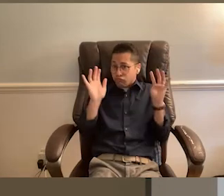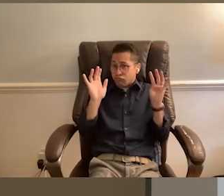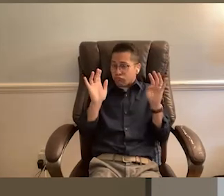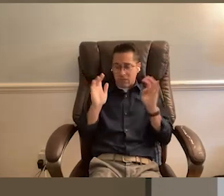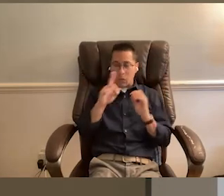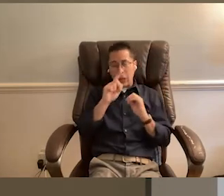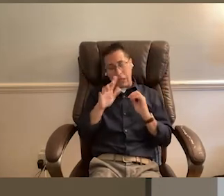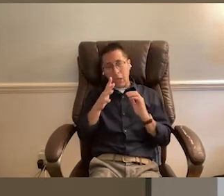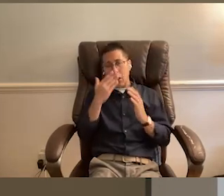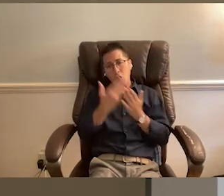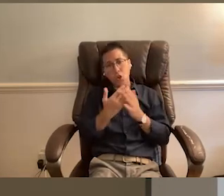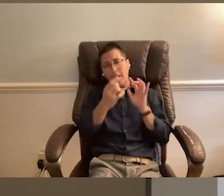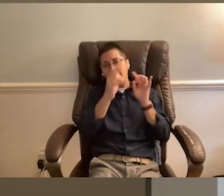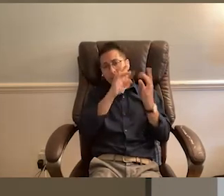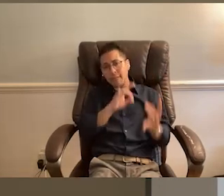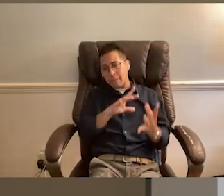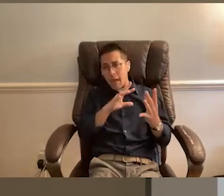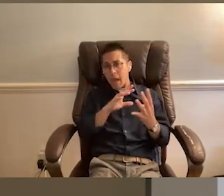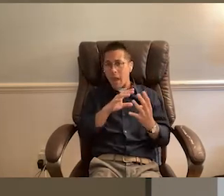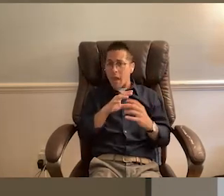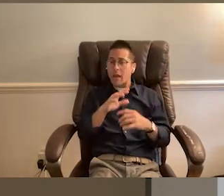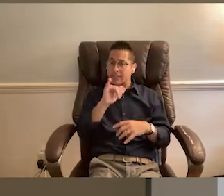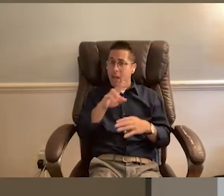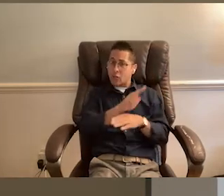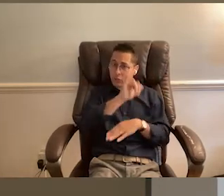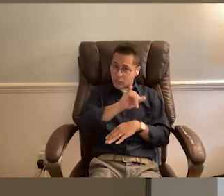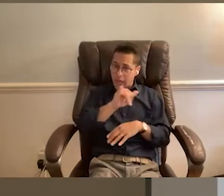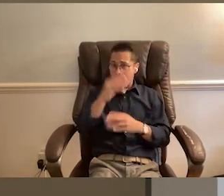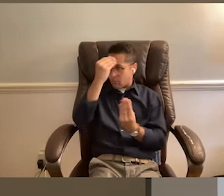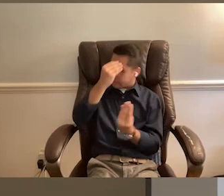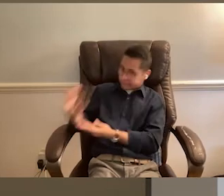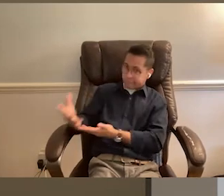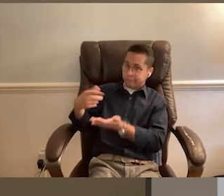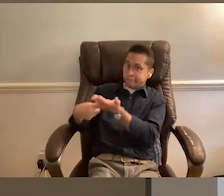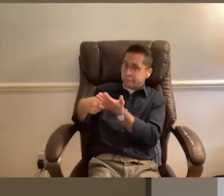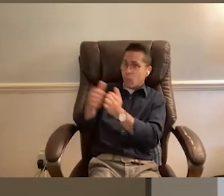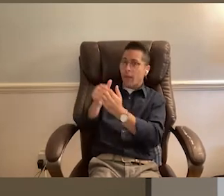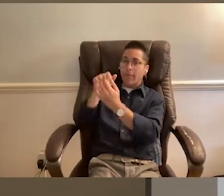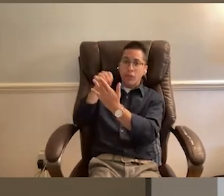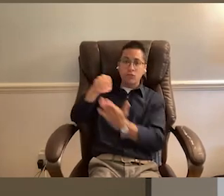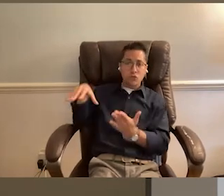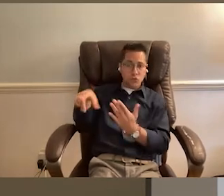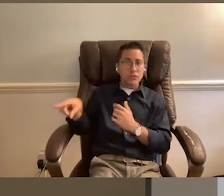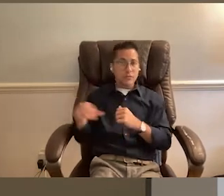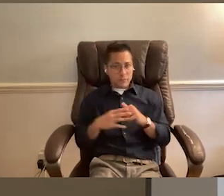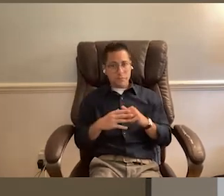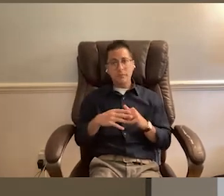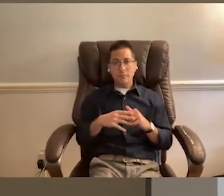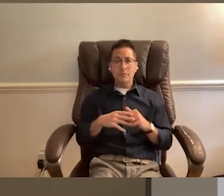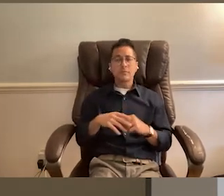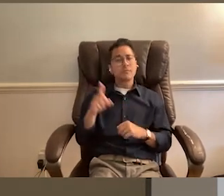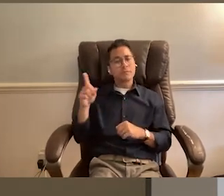Professors are also given an open line of communication, so if they have any questions or experience any concerns, like I said, a lot of them don't. They just don't say anything